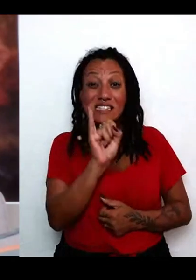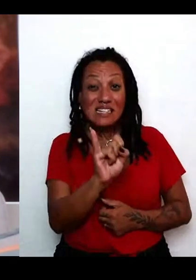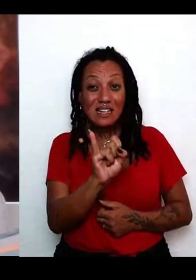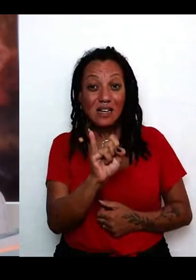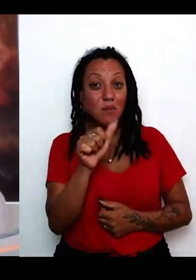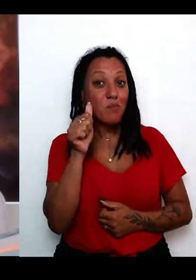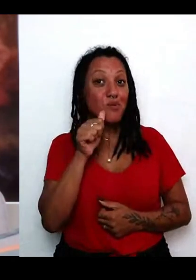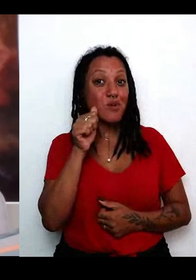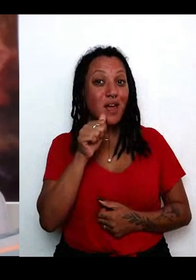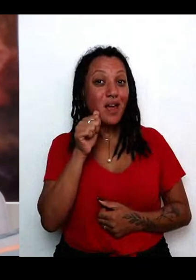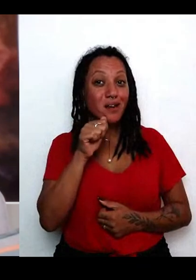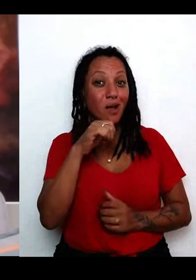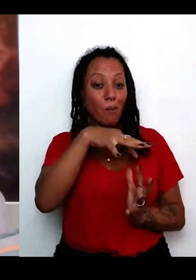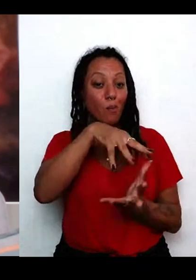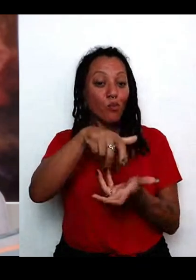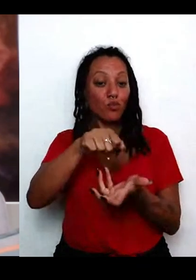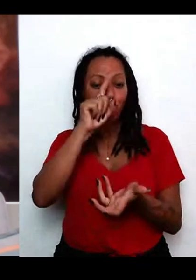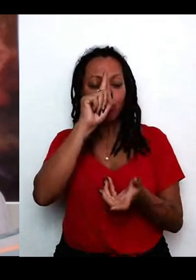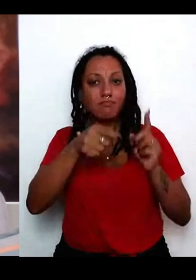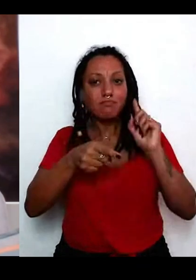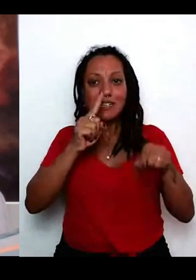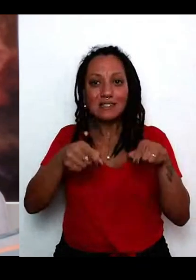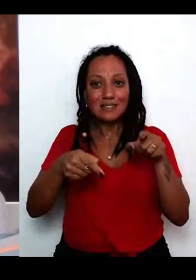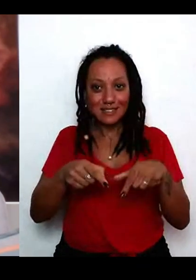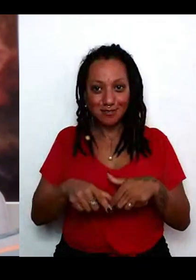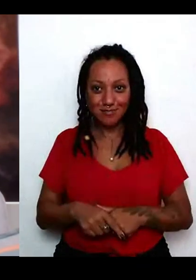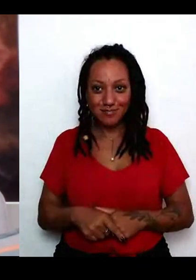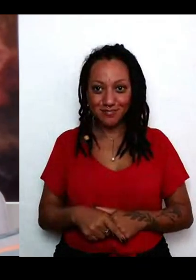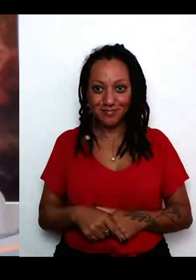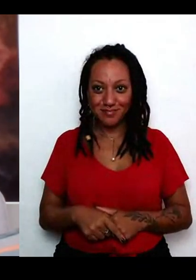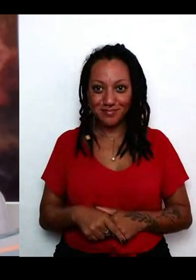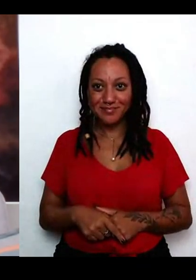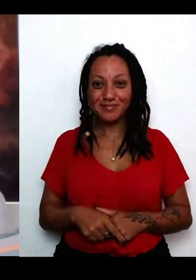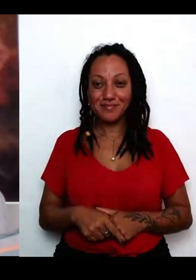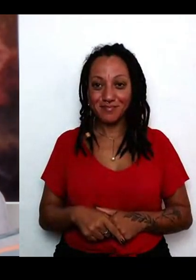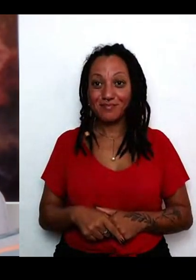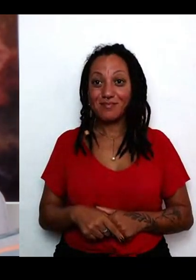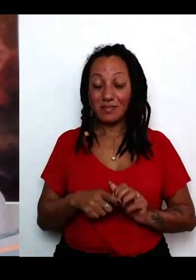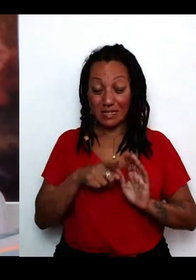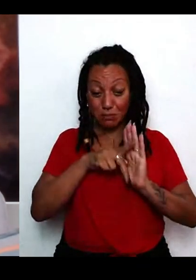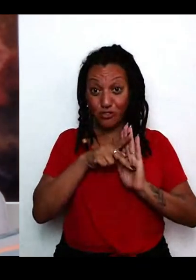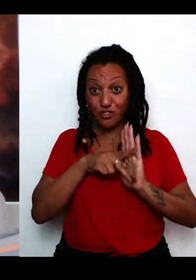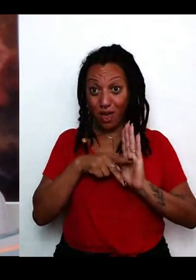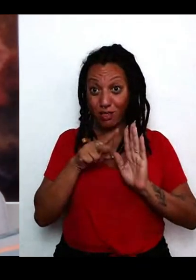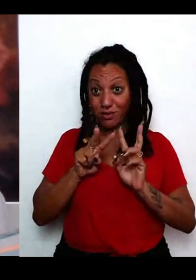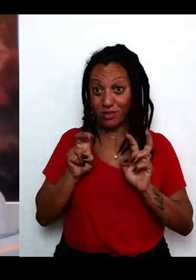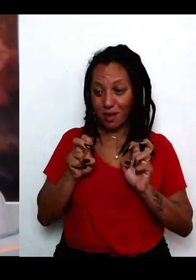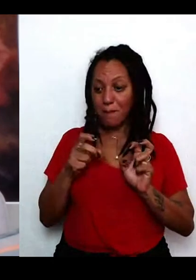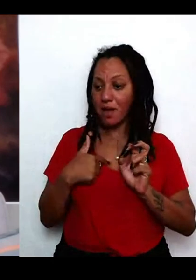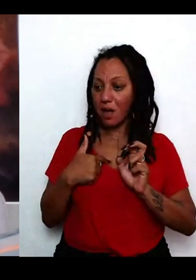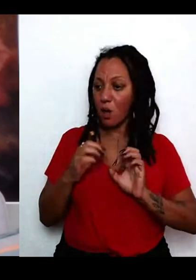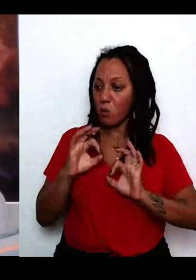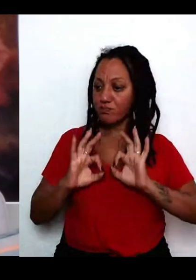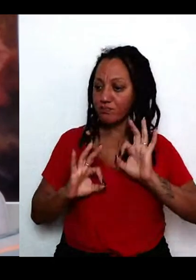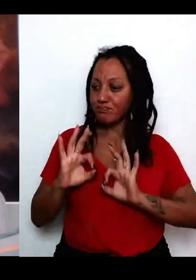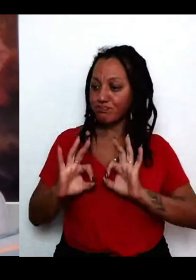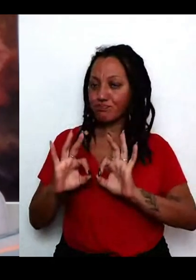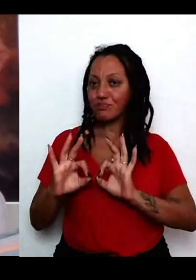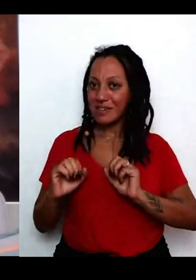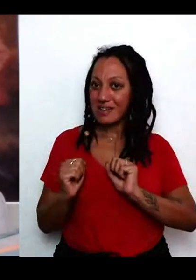a whole environment for Maria Gracia chiori's Couture show in 2020